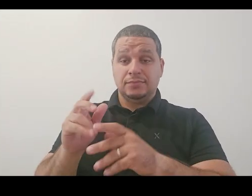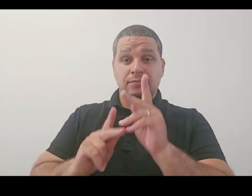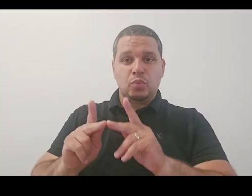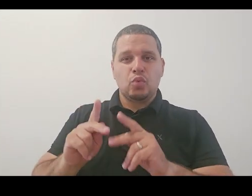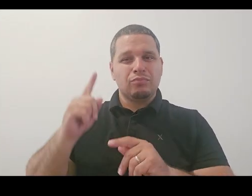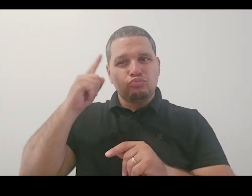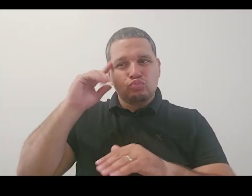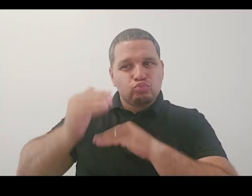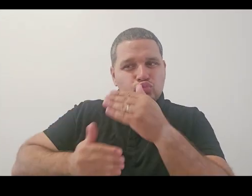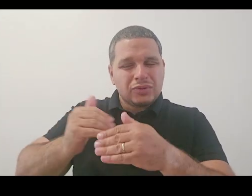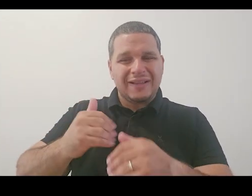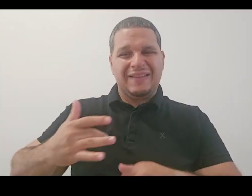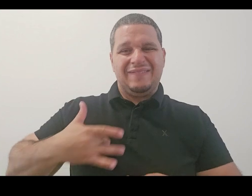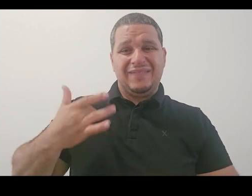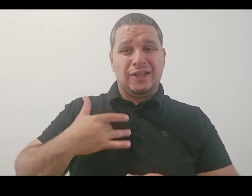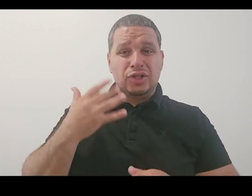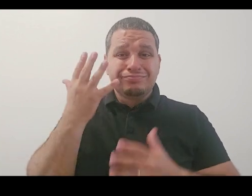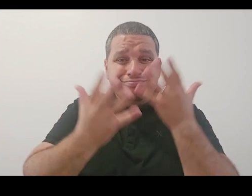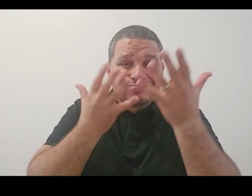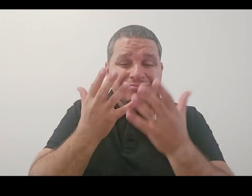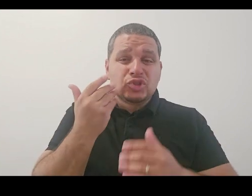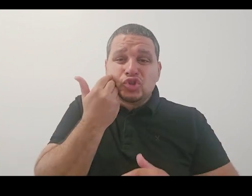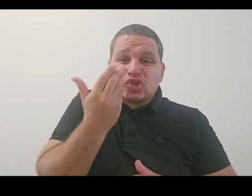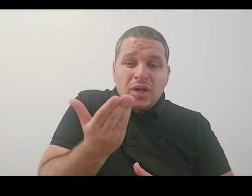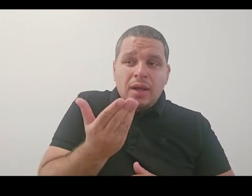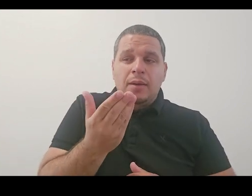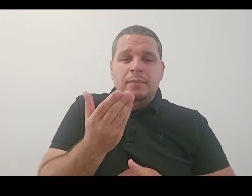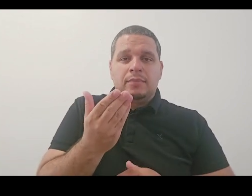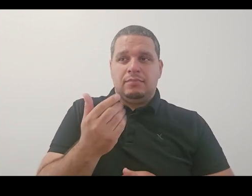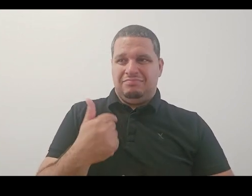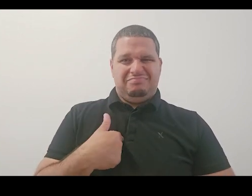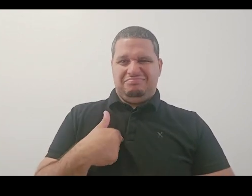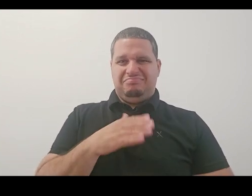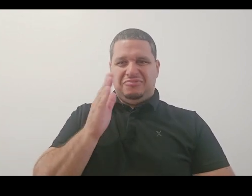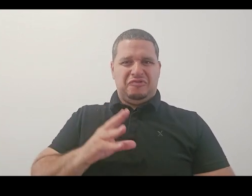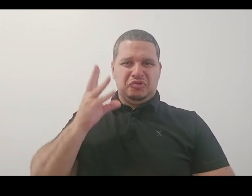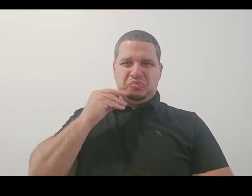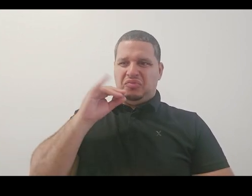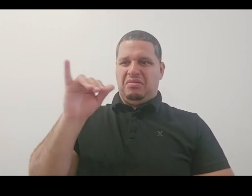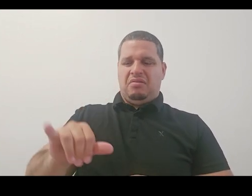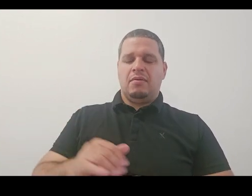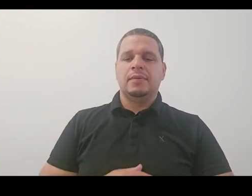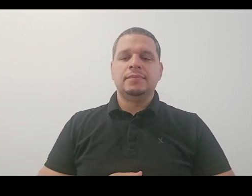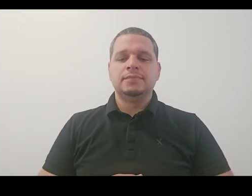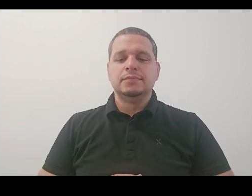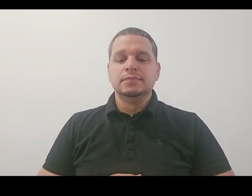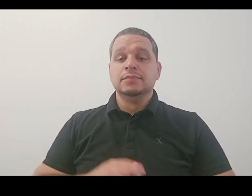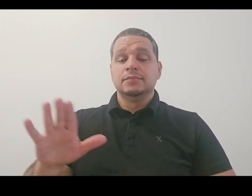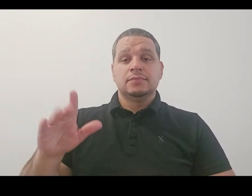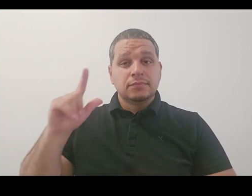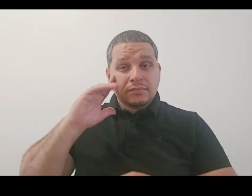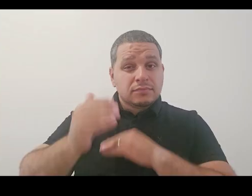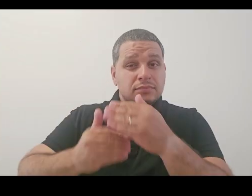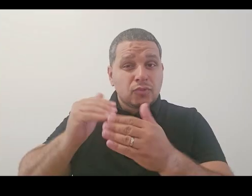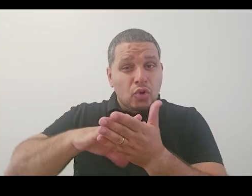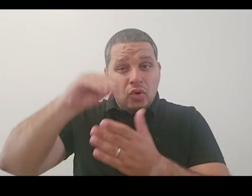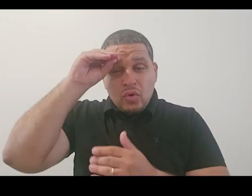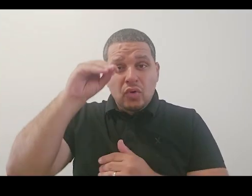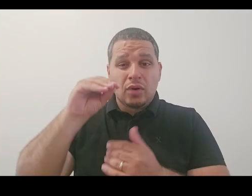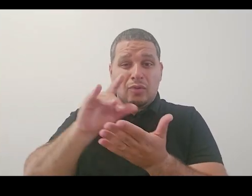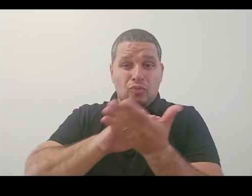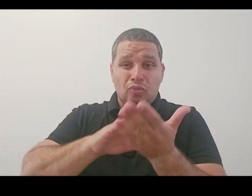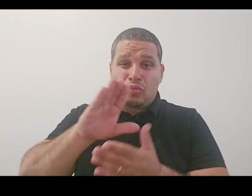is processing maybe feelings of shame and transition that I never had to go through. And they're processing